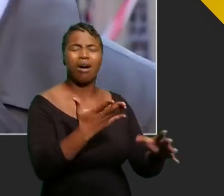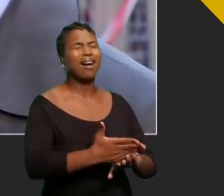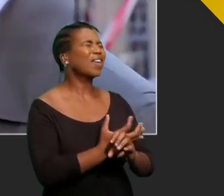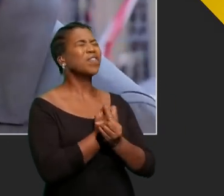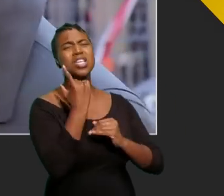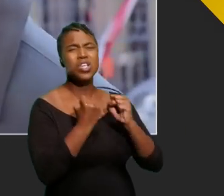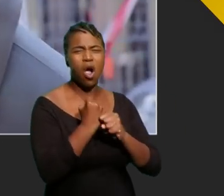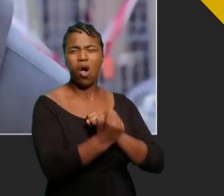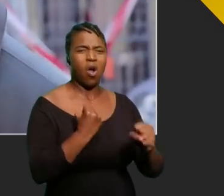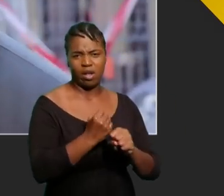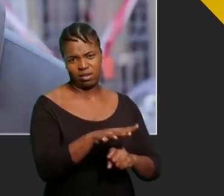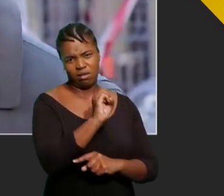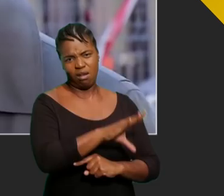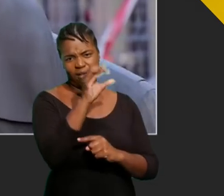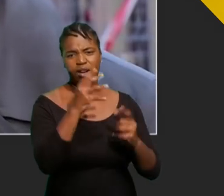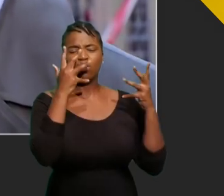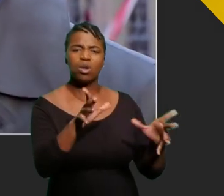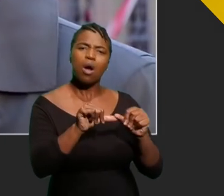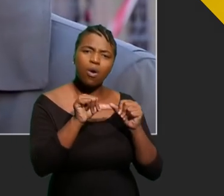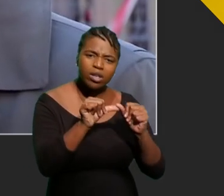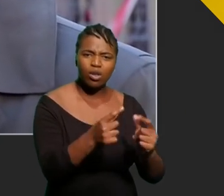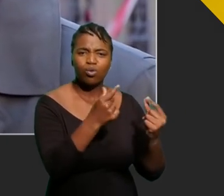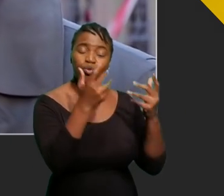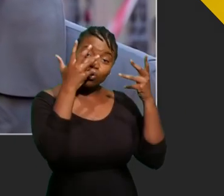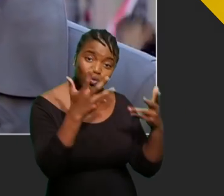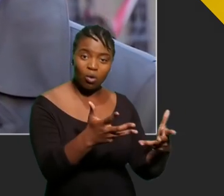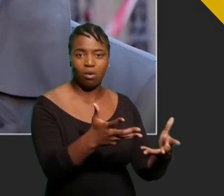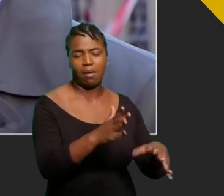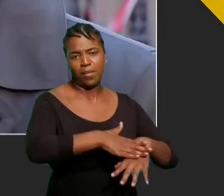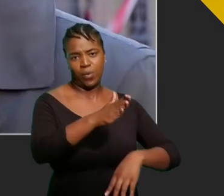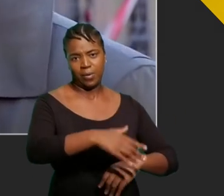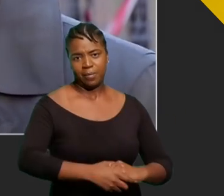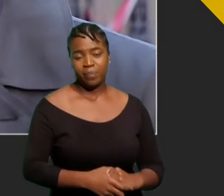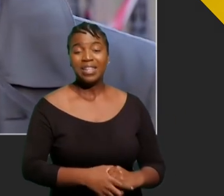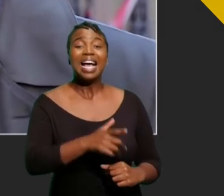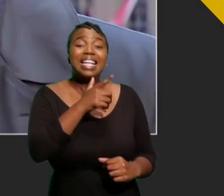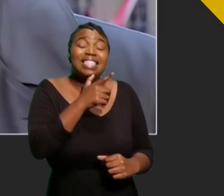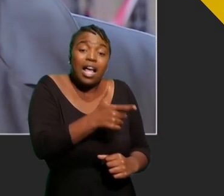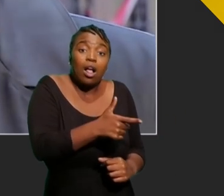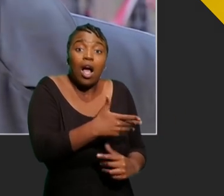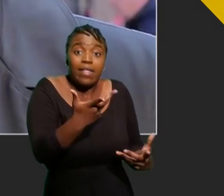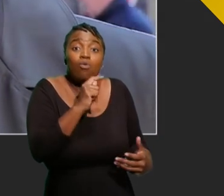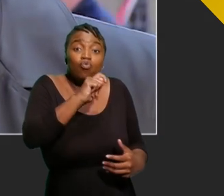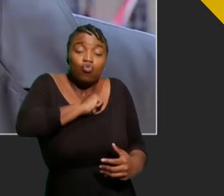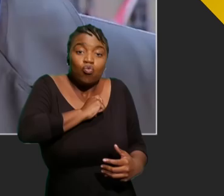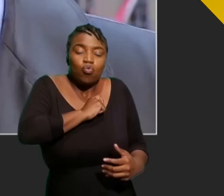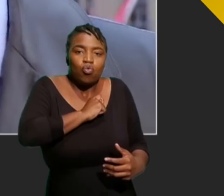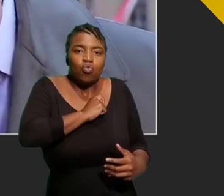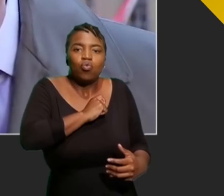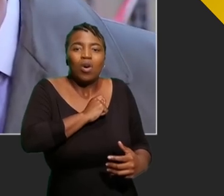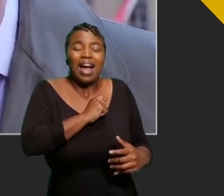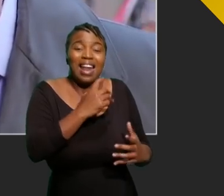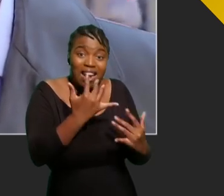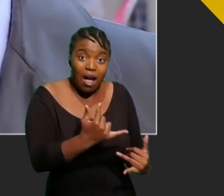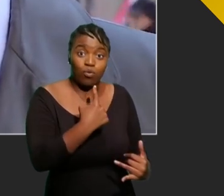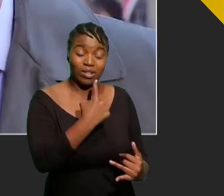for decades in South Africa. They will continue to do it for decades more. Until they hive it off, put